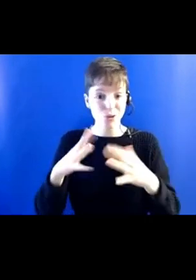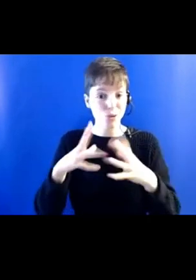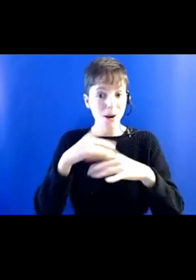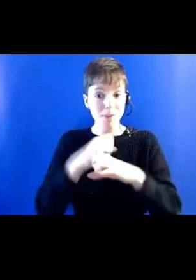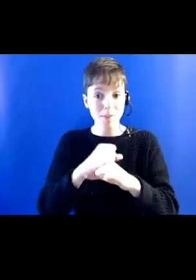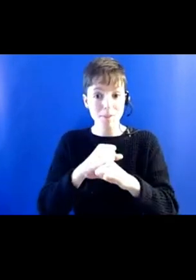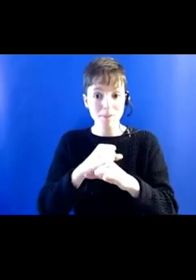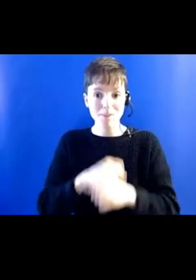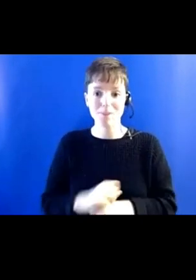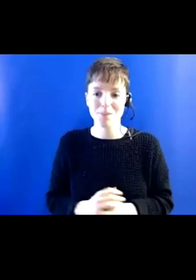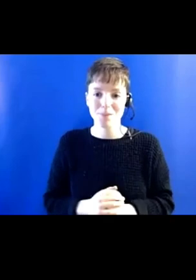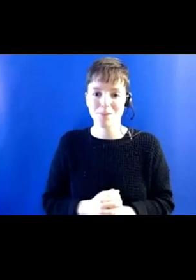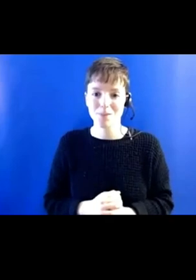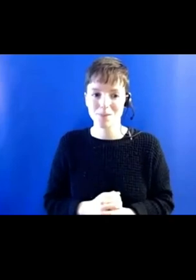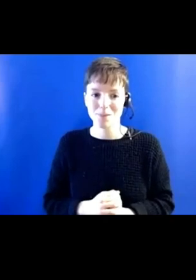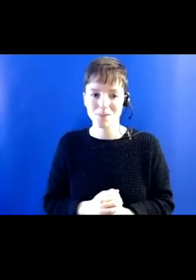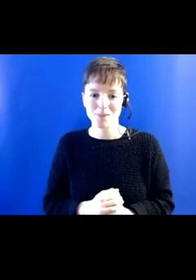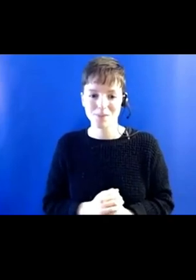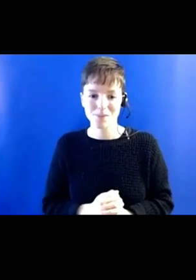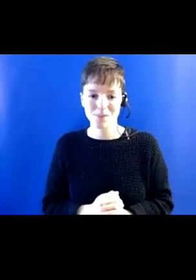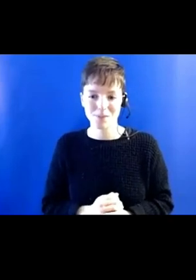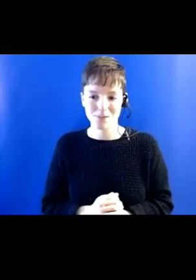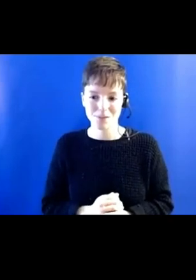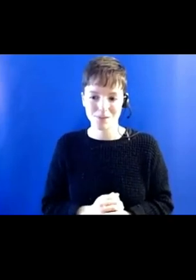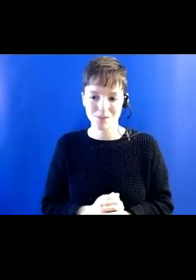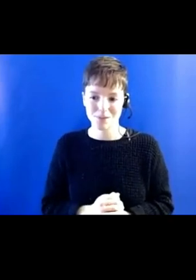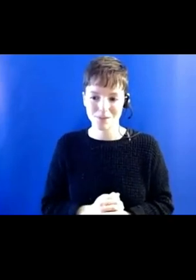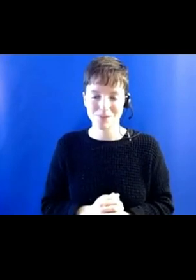So shall we wrap up?